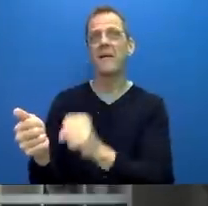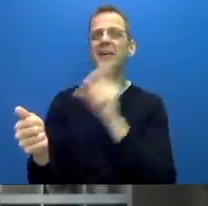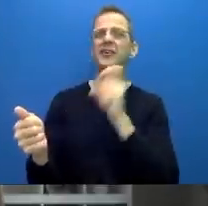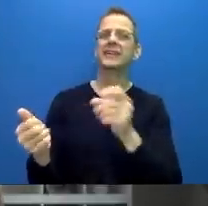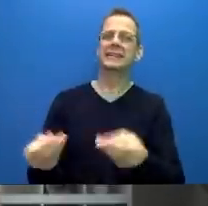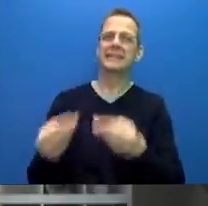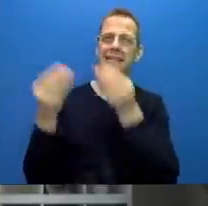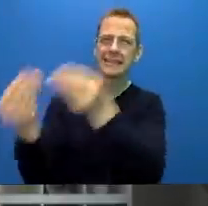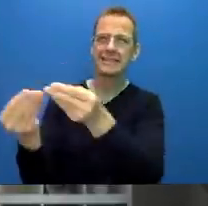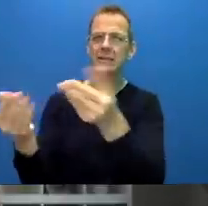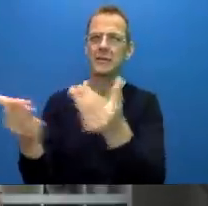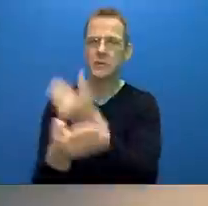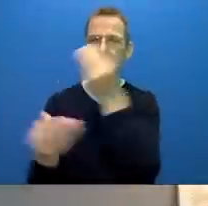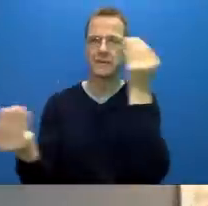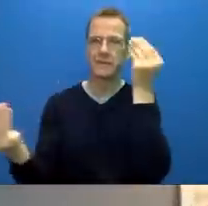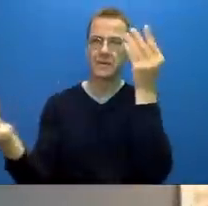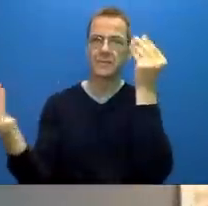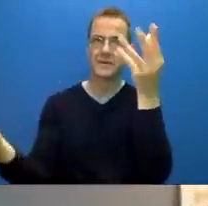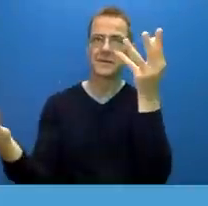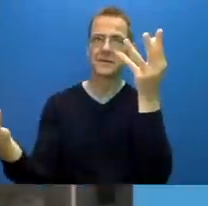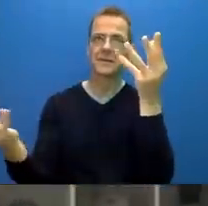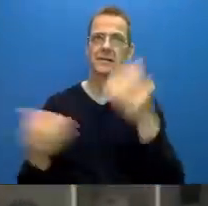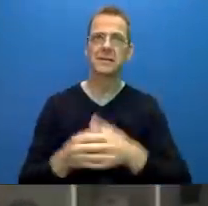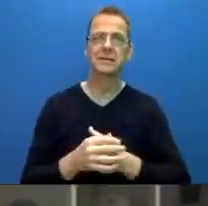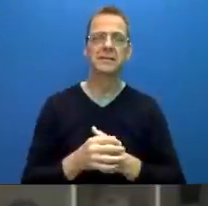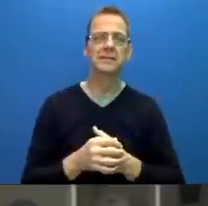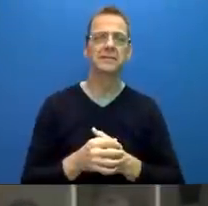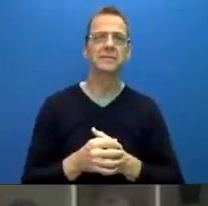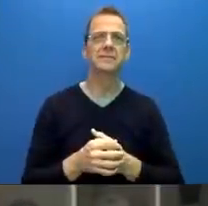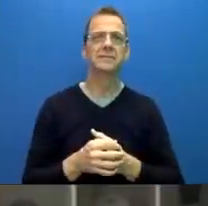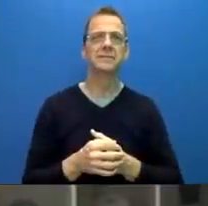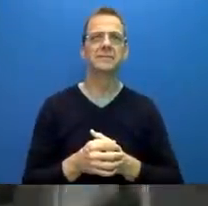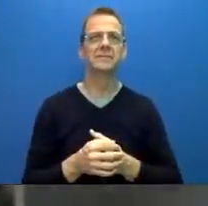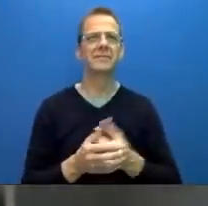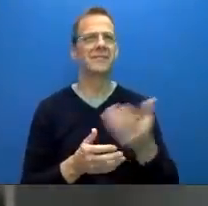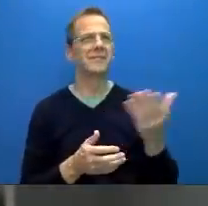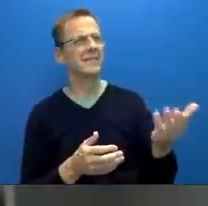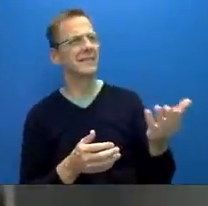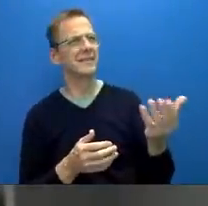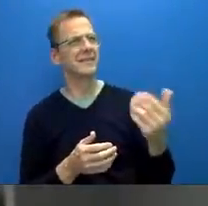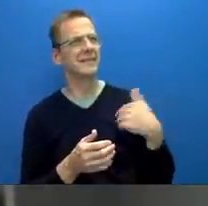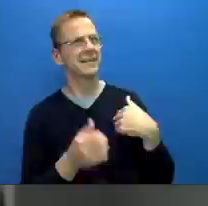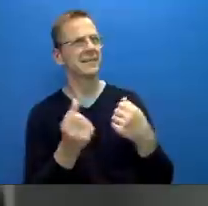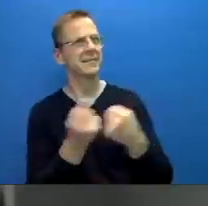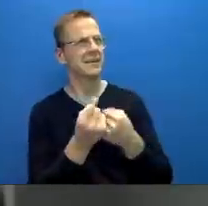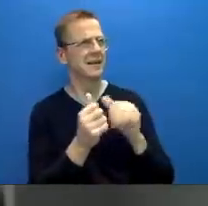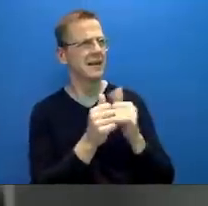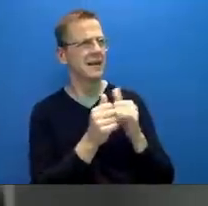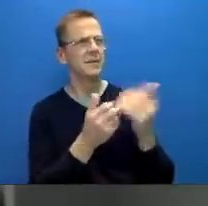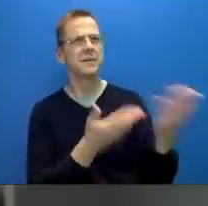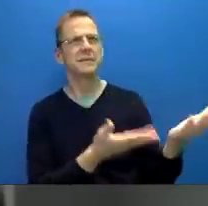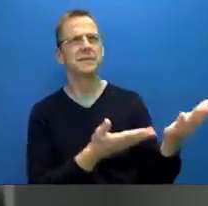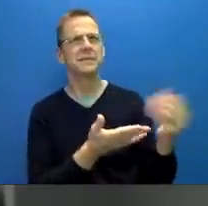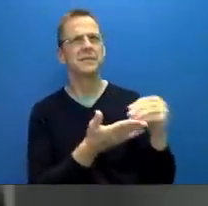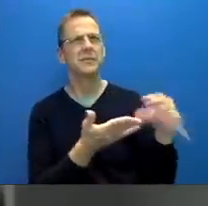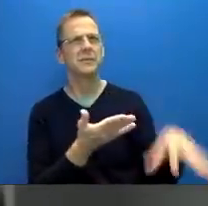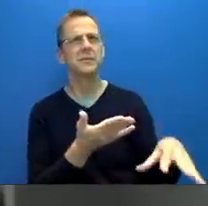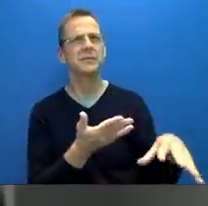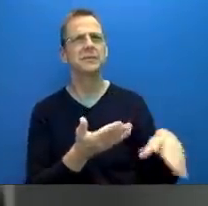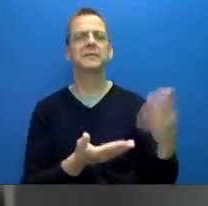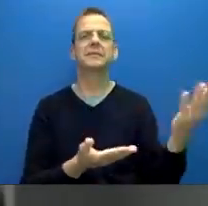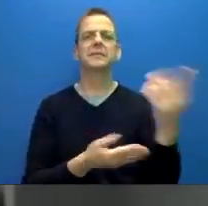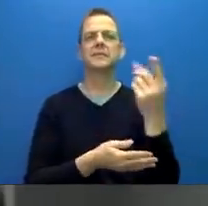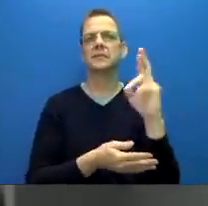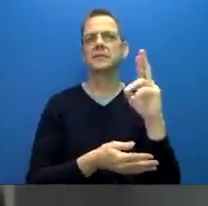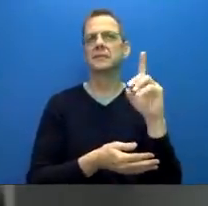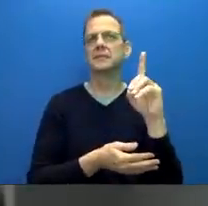would also add, along with what Jason said, is parent councils. So there's power in numbers. And so if you as a parent can